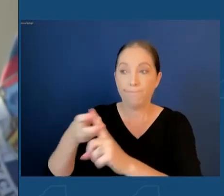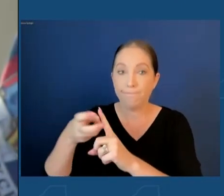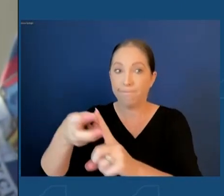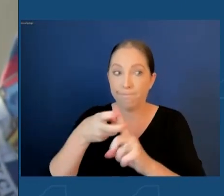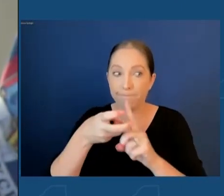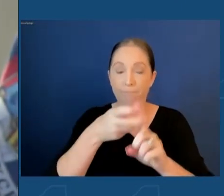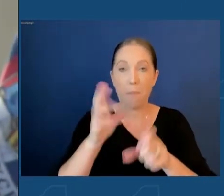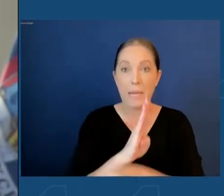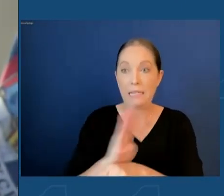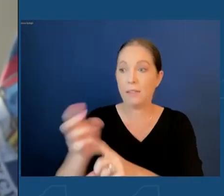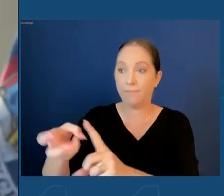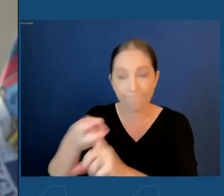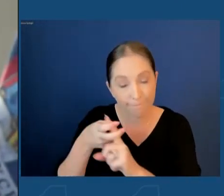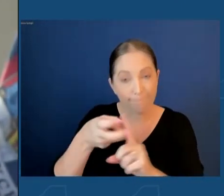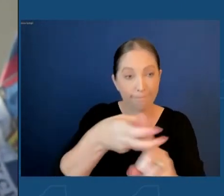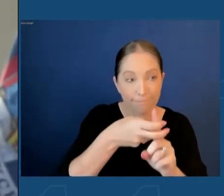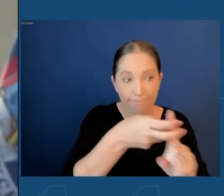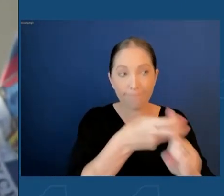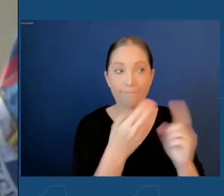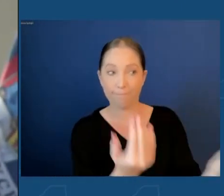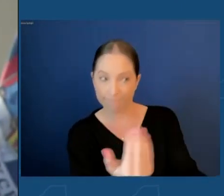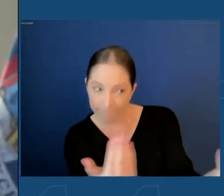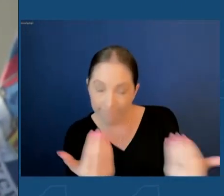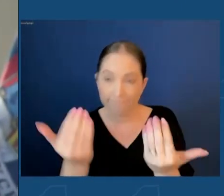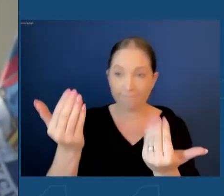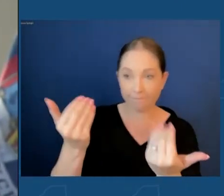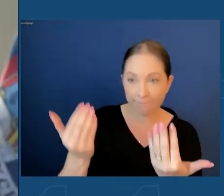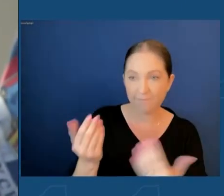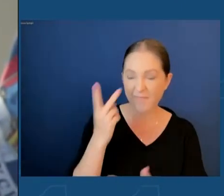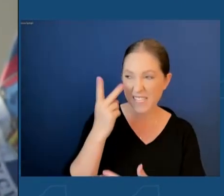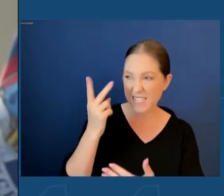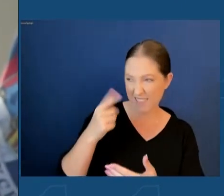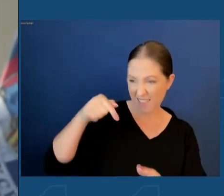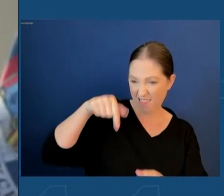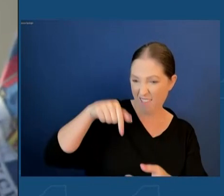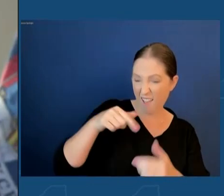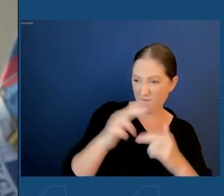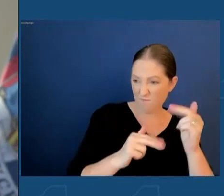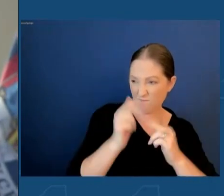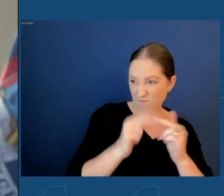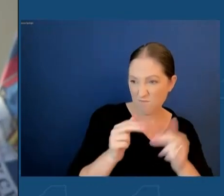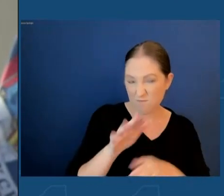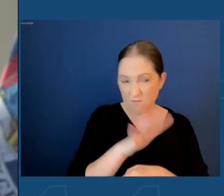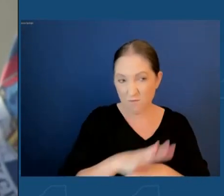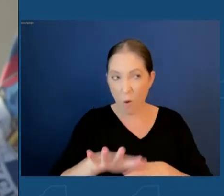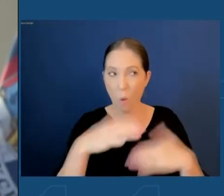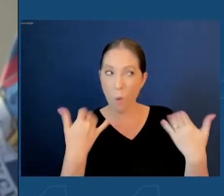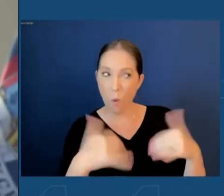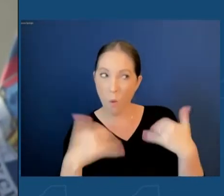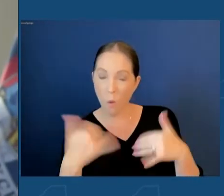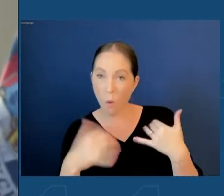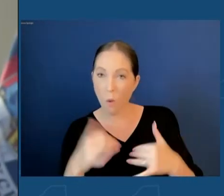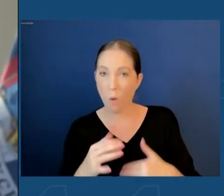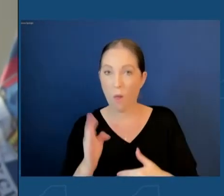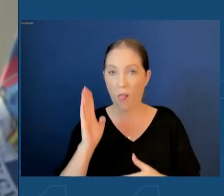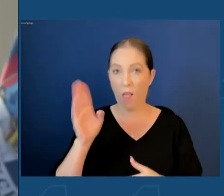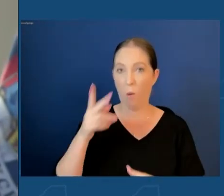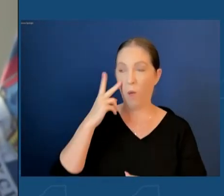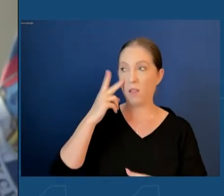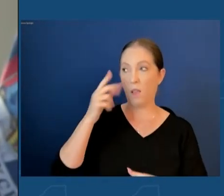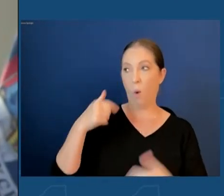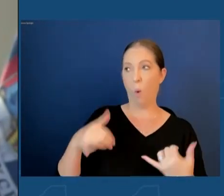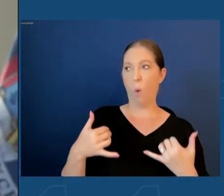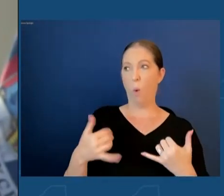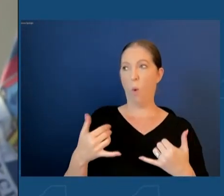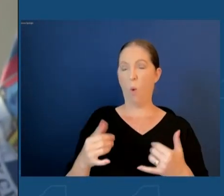they come and they see what we're going to do with the facade and all the amenities, they'll see this region really punches above its weight.